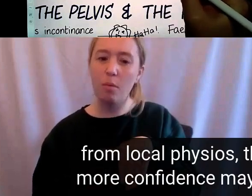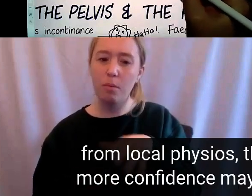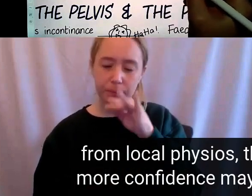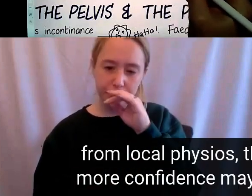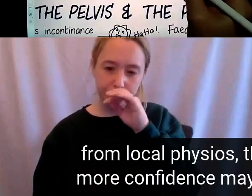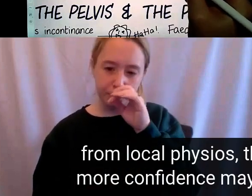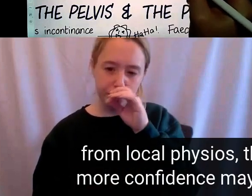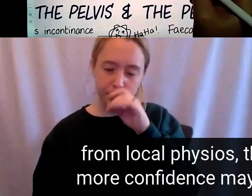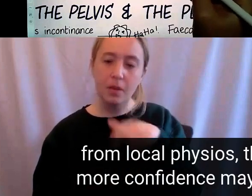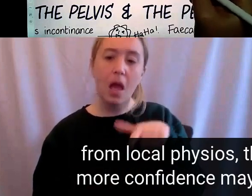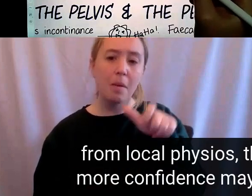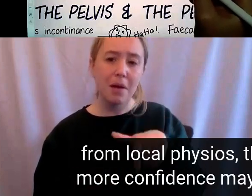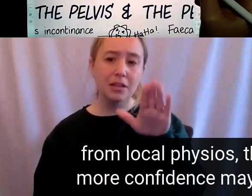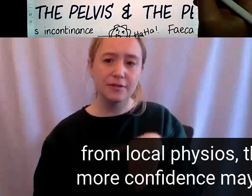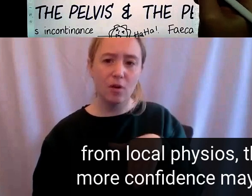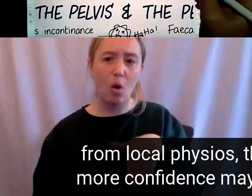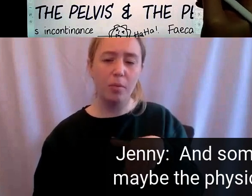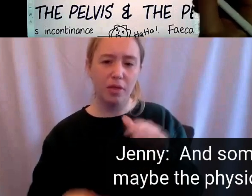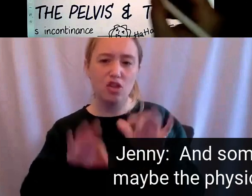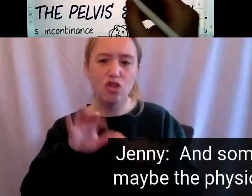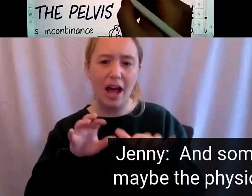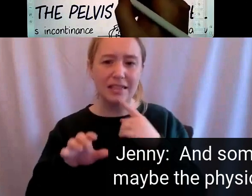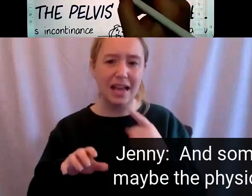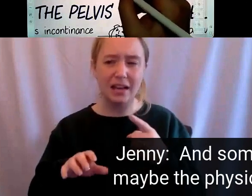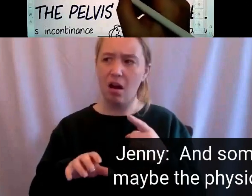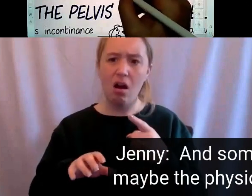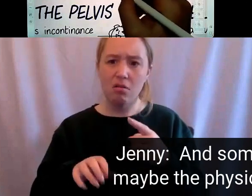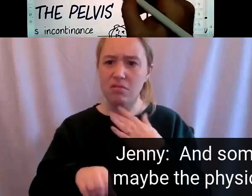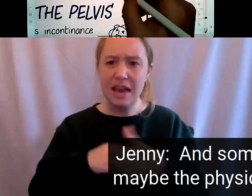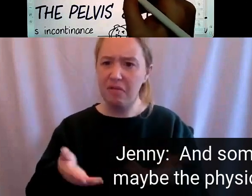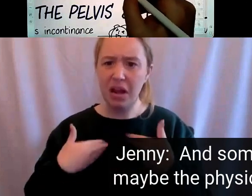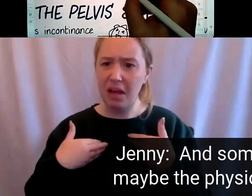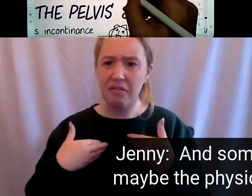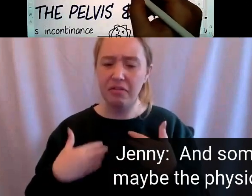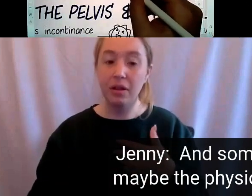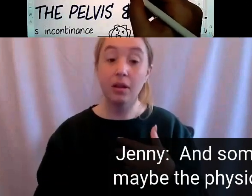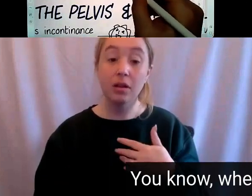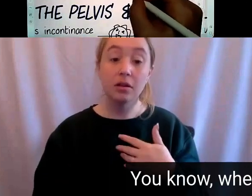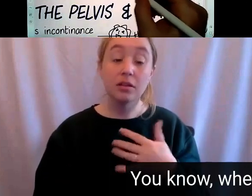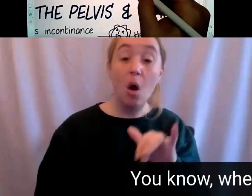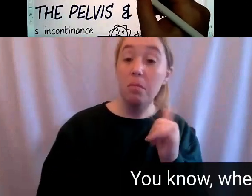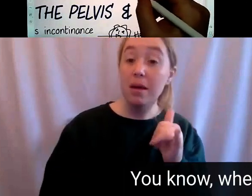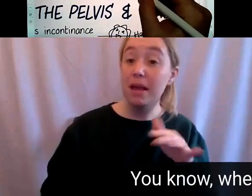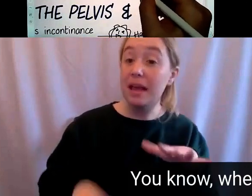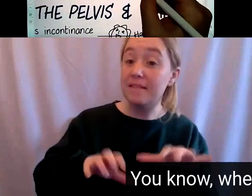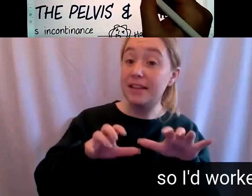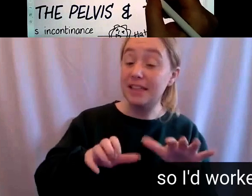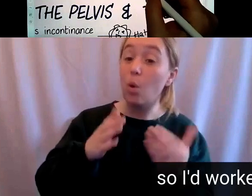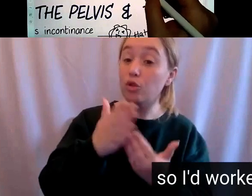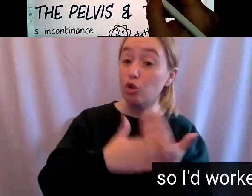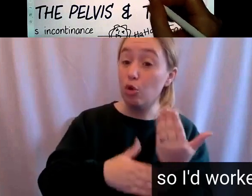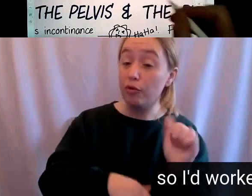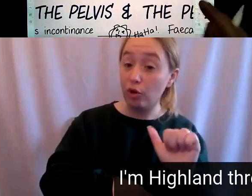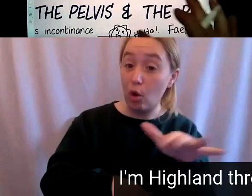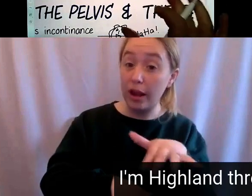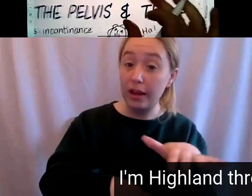her a wee bit more confidence maybe to go back and ask. So, and sometimes it might be maybe the physio's new in the area. You know, when I moved home, so I'd